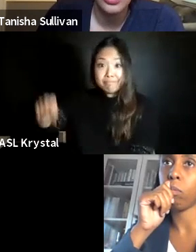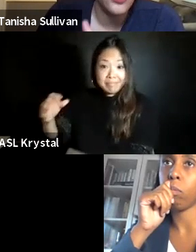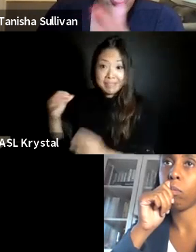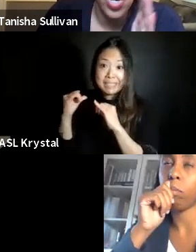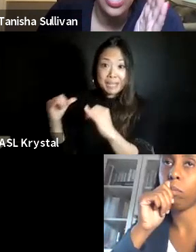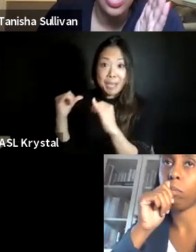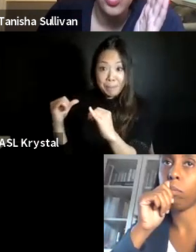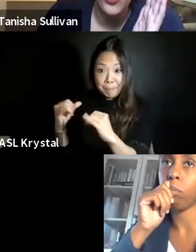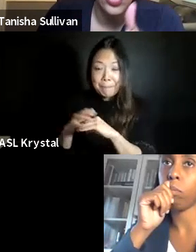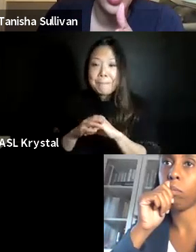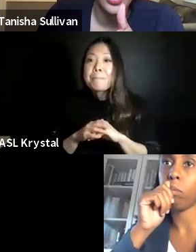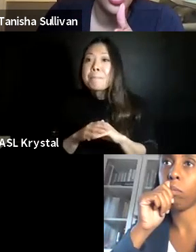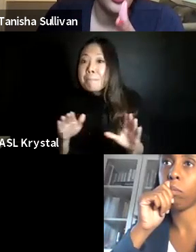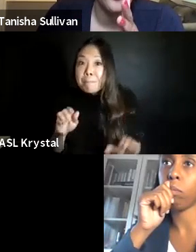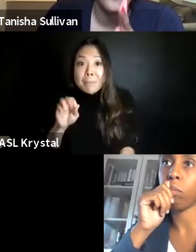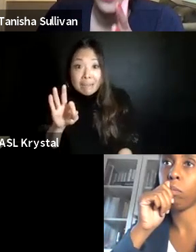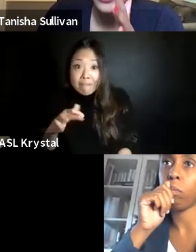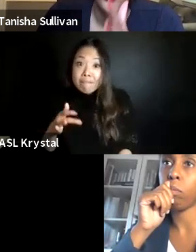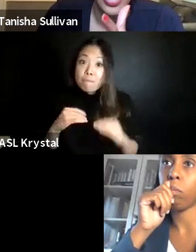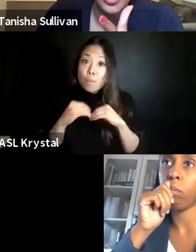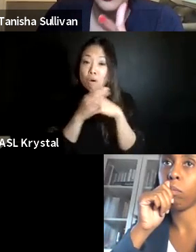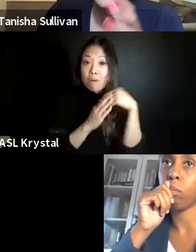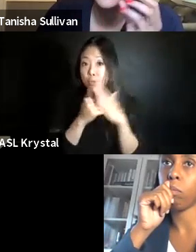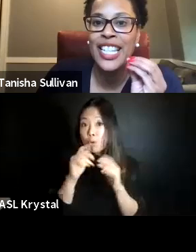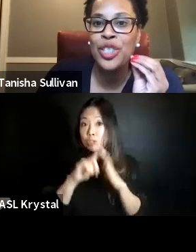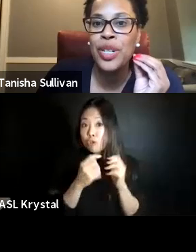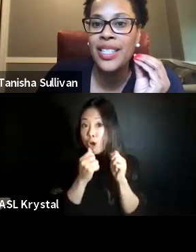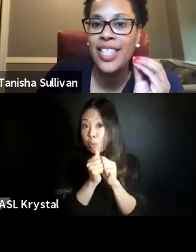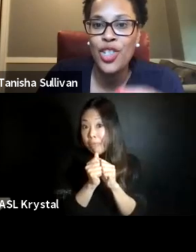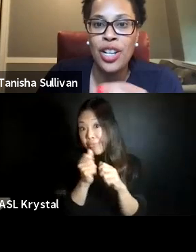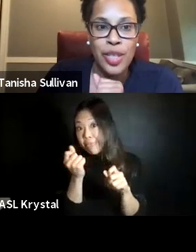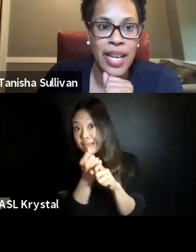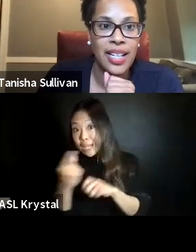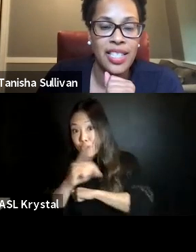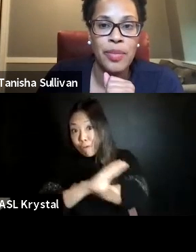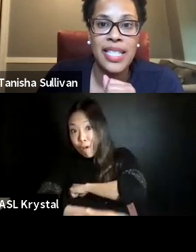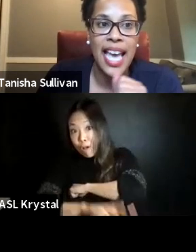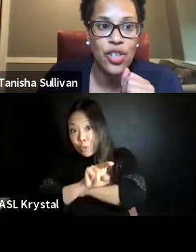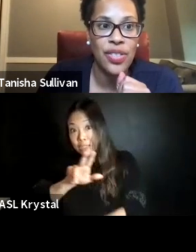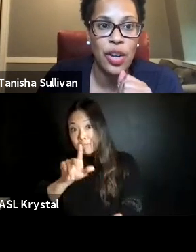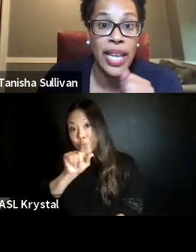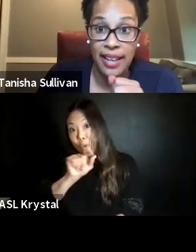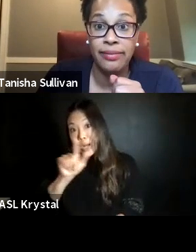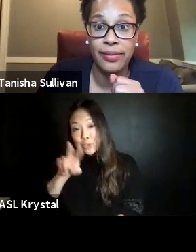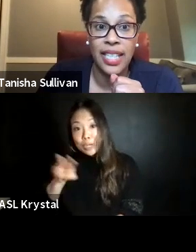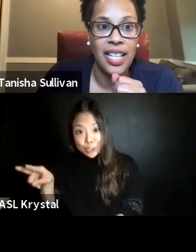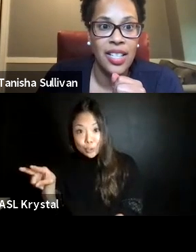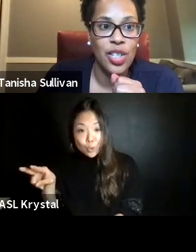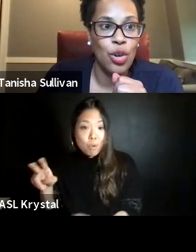comfortable, if you want to start with fall 22, that's fine. But let's get to a decision on this mechanism because I actually think we